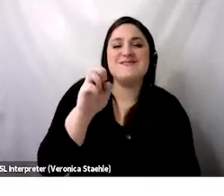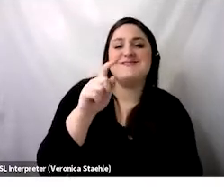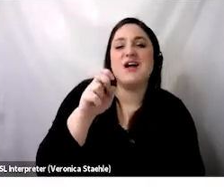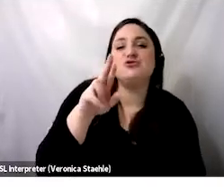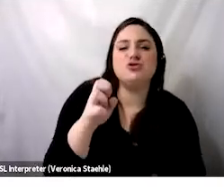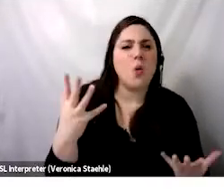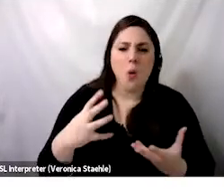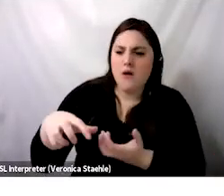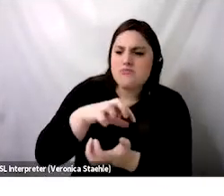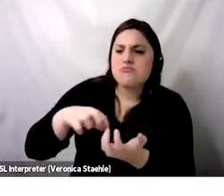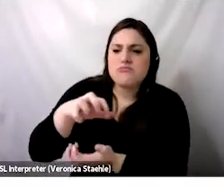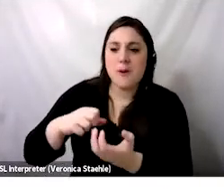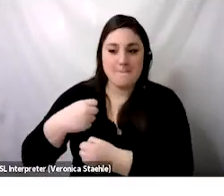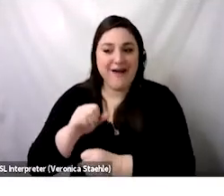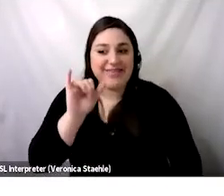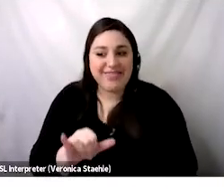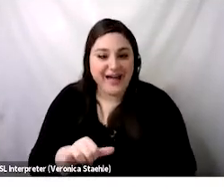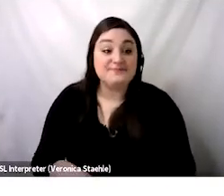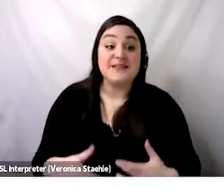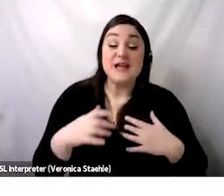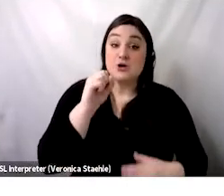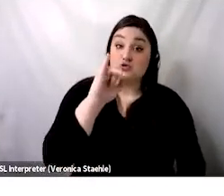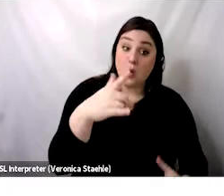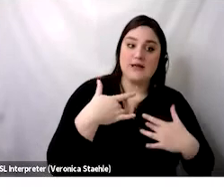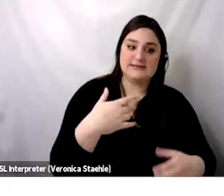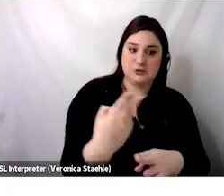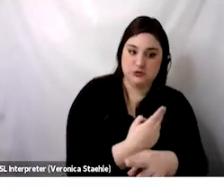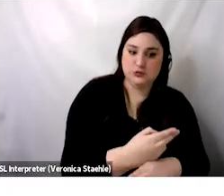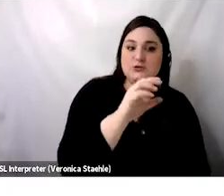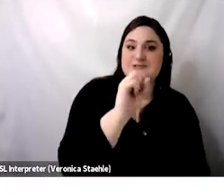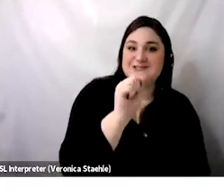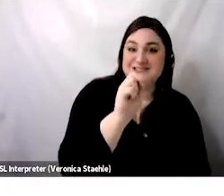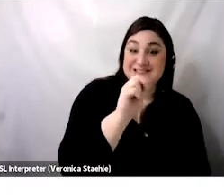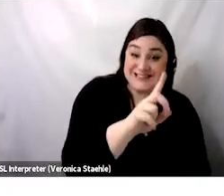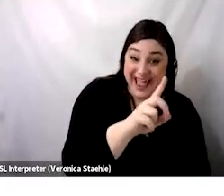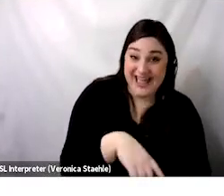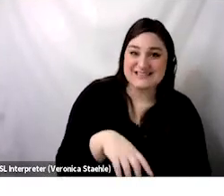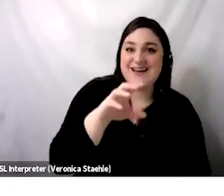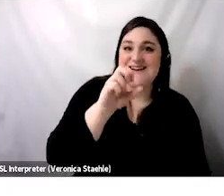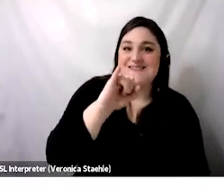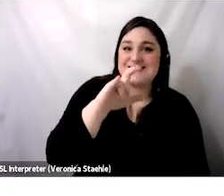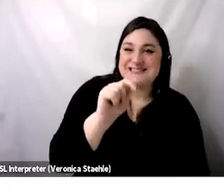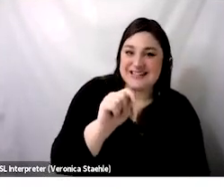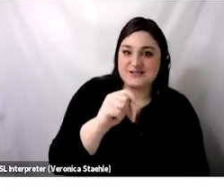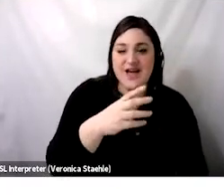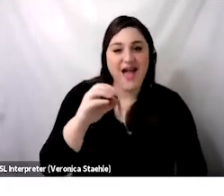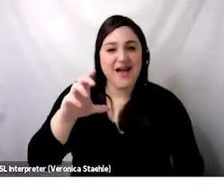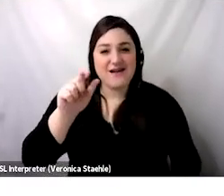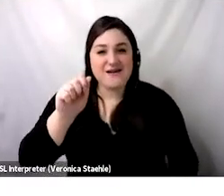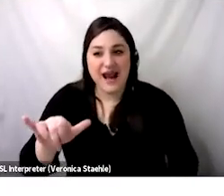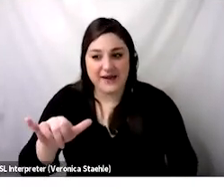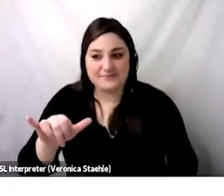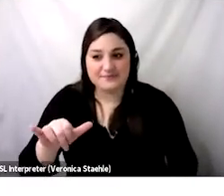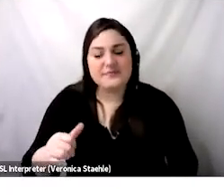sand, silt, and clay. So if you've ever had the experience of holding on to clay, you know that